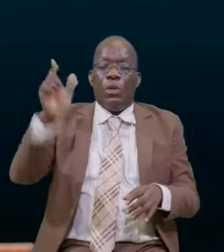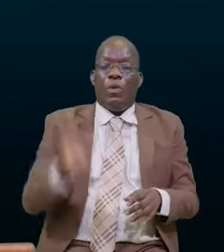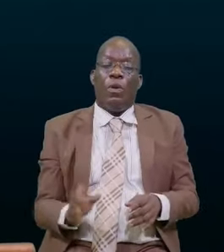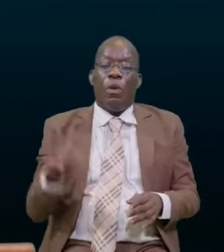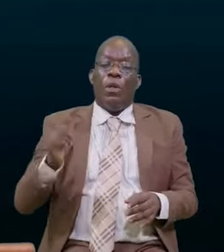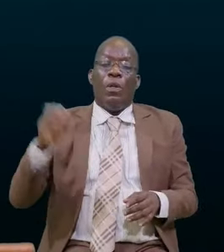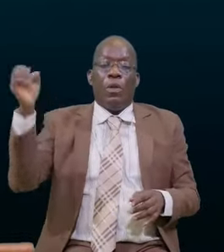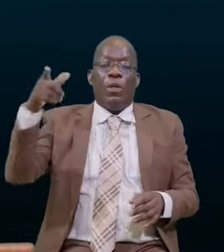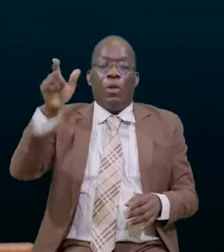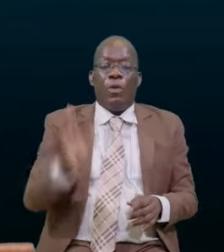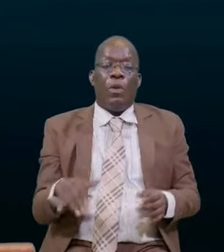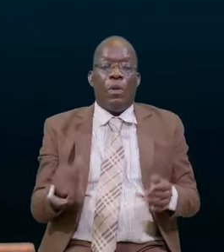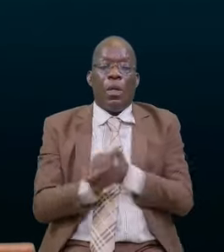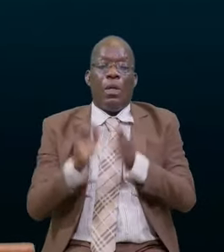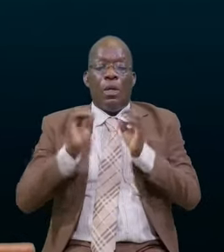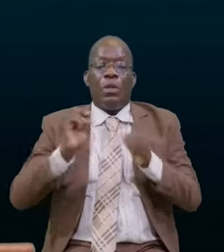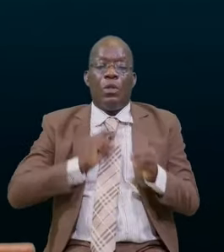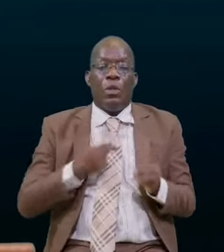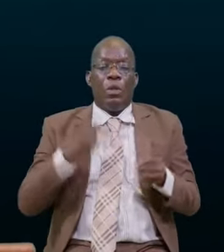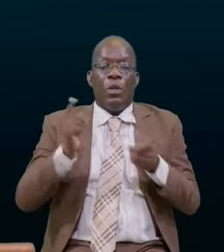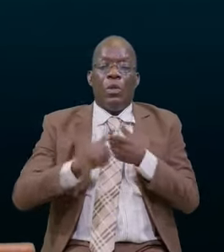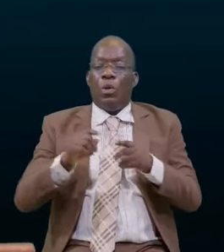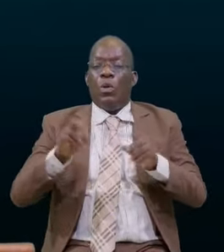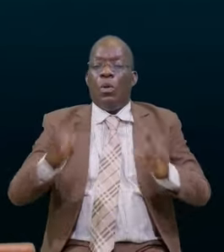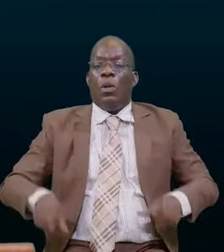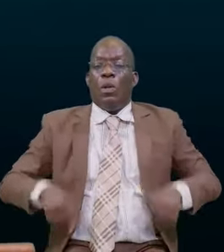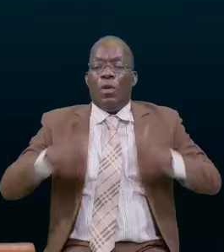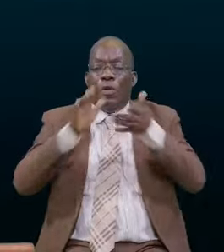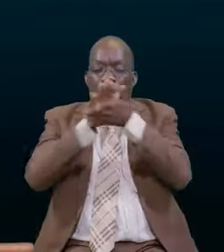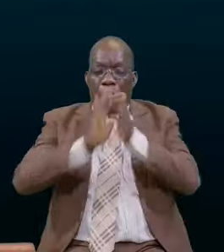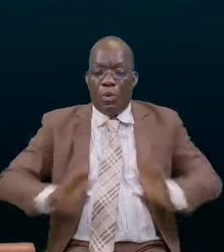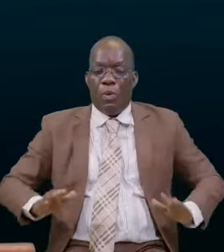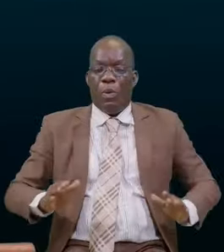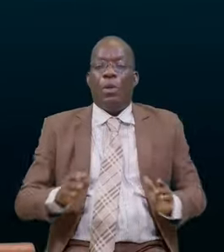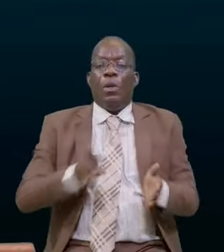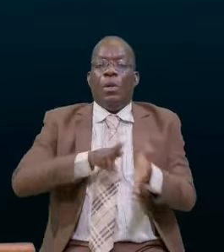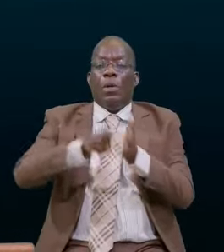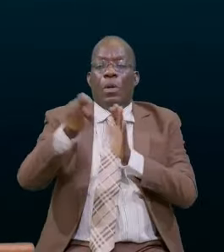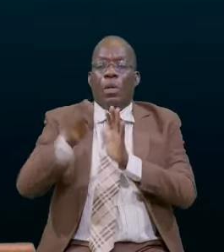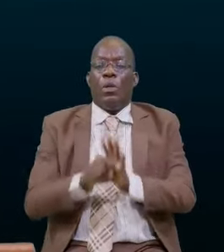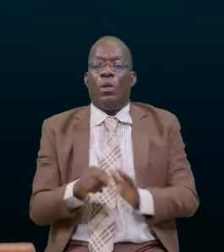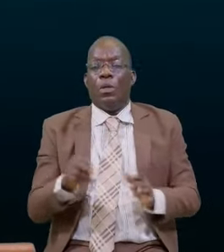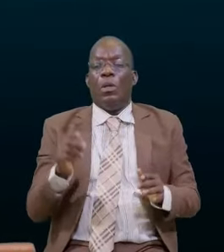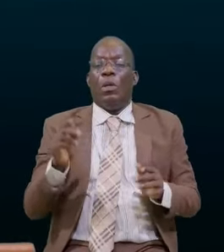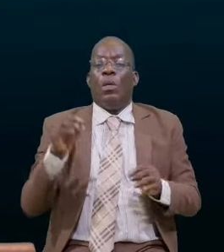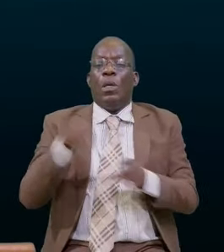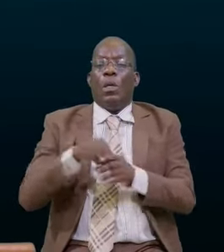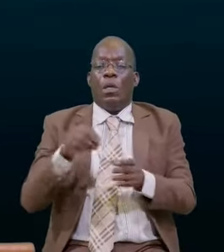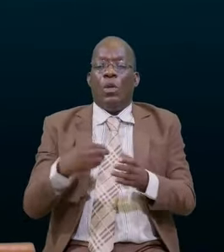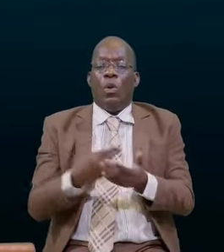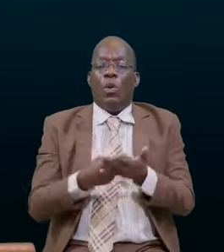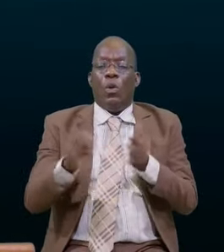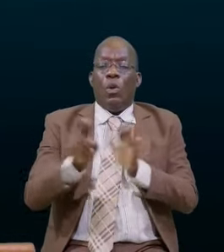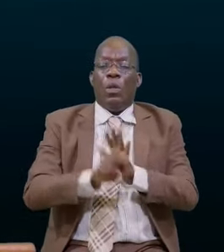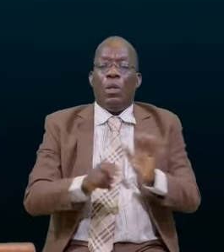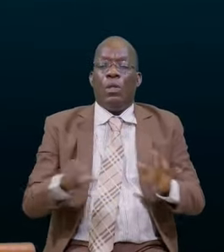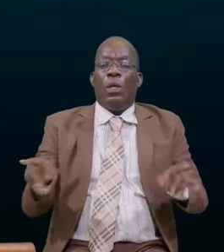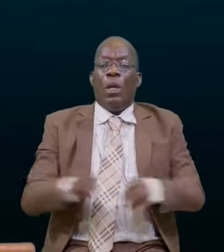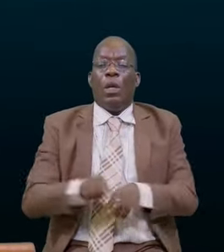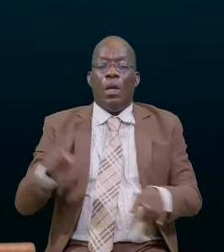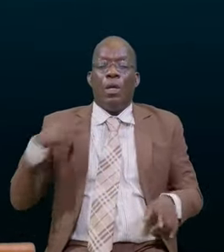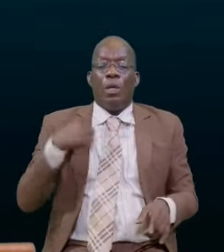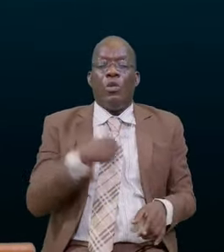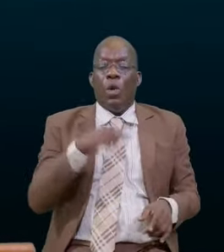righteously to live in the Holiness as we are in this present world this Grace sufficient for